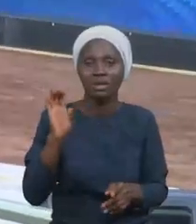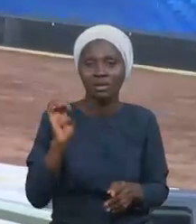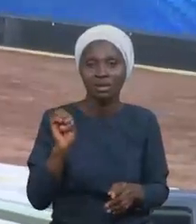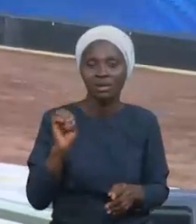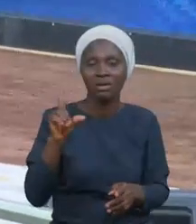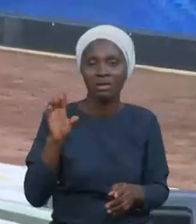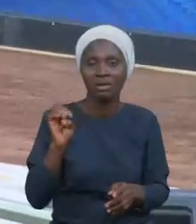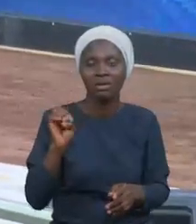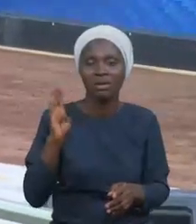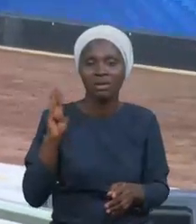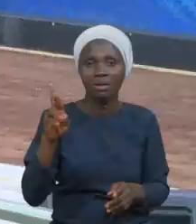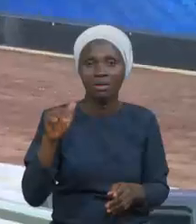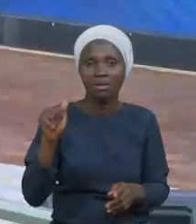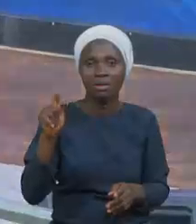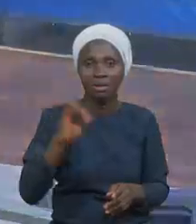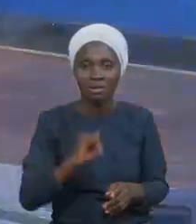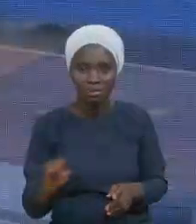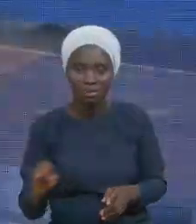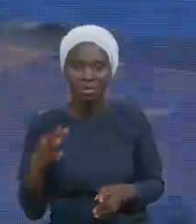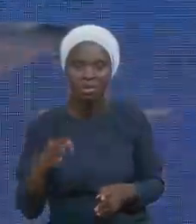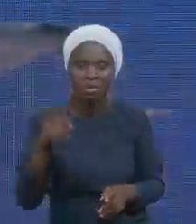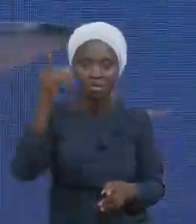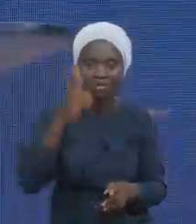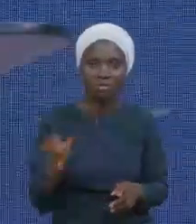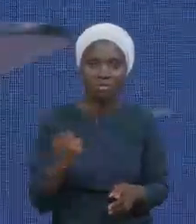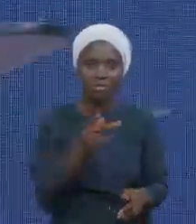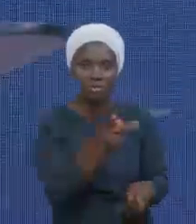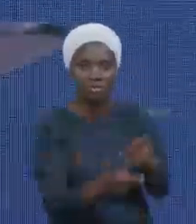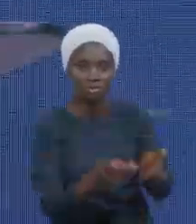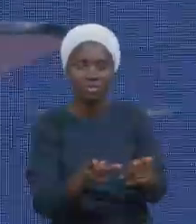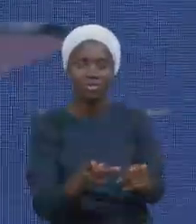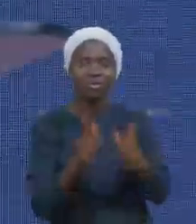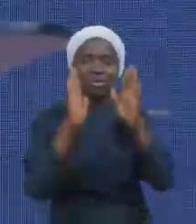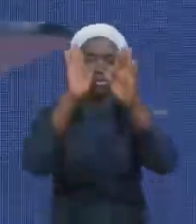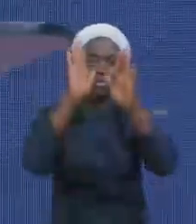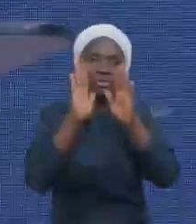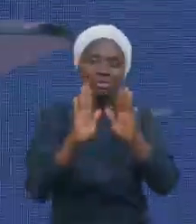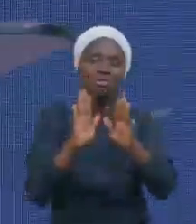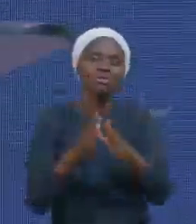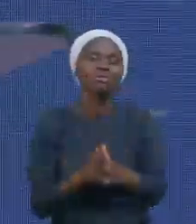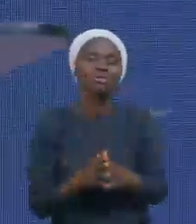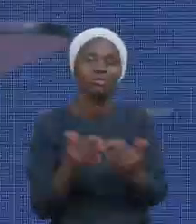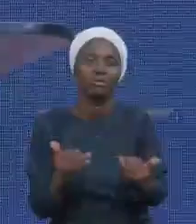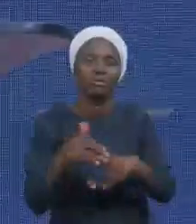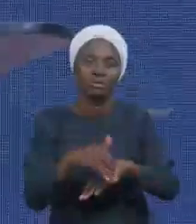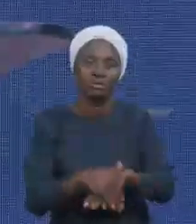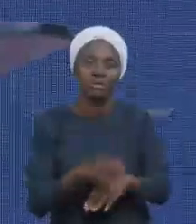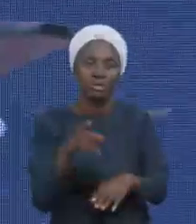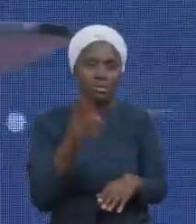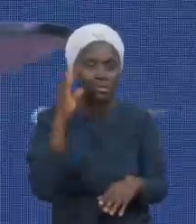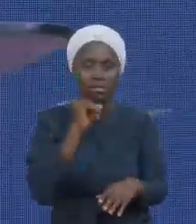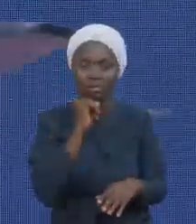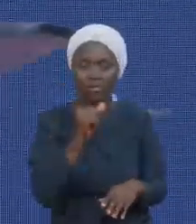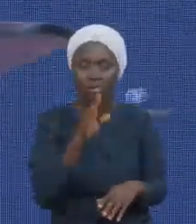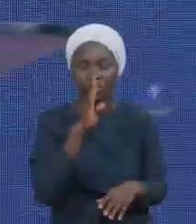God's miracle, God's outpouring, God's wonders. Tonight will not be exempted.